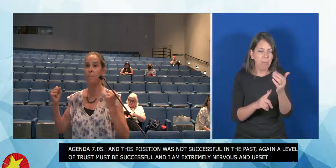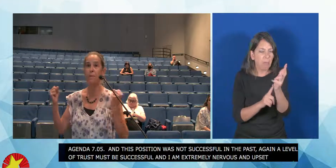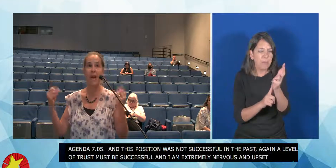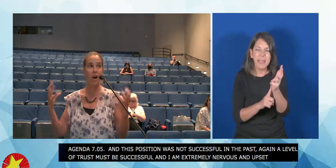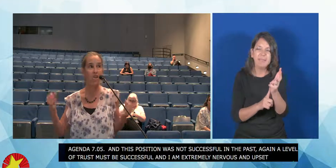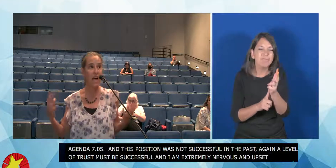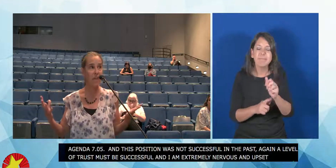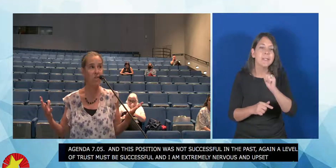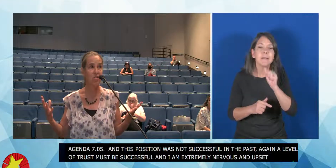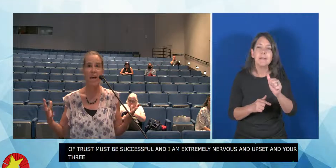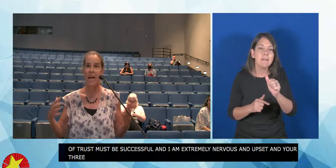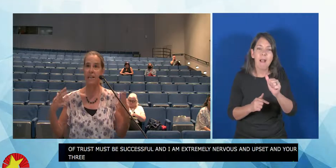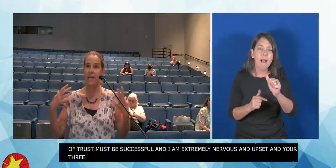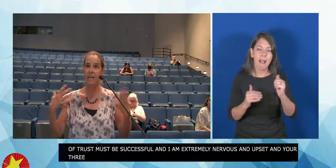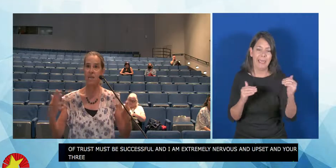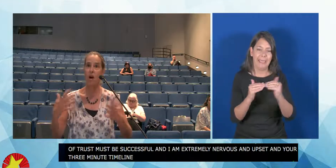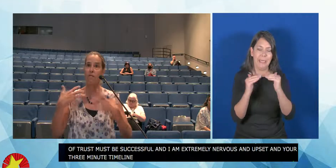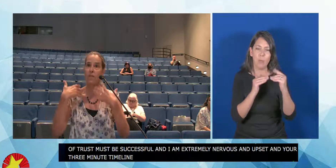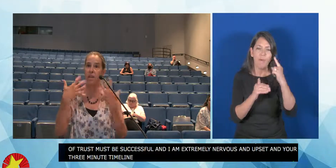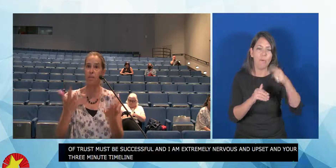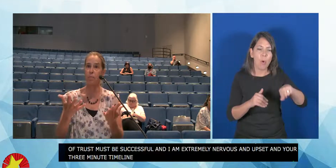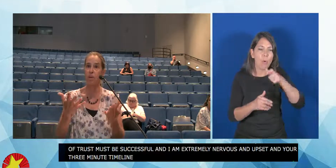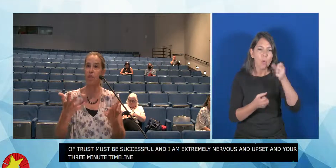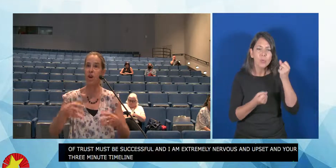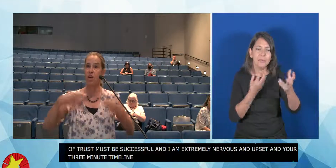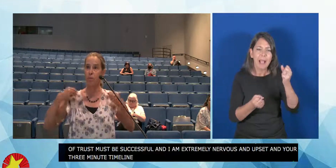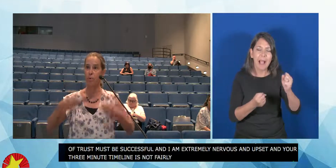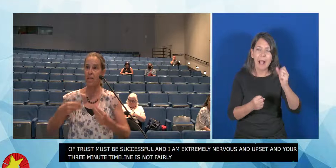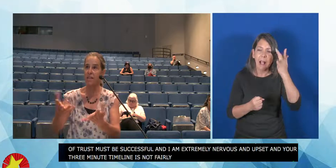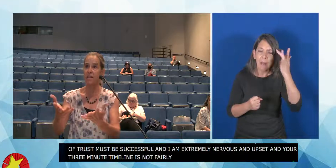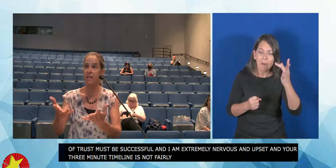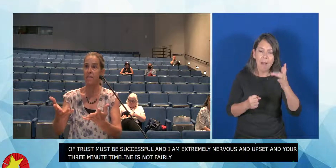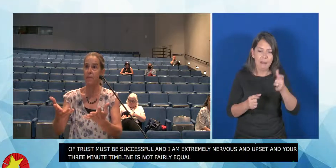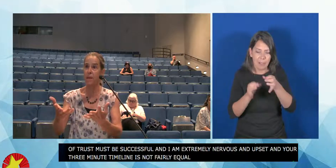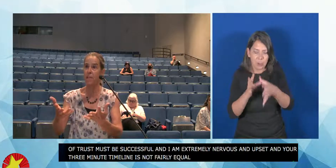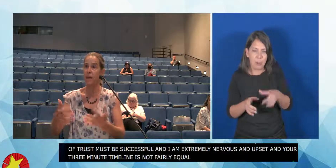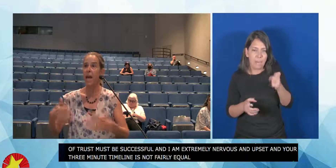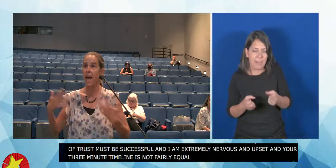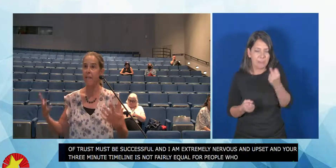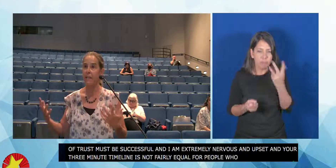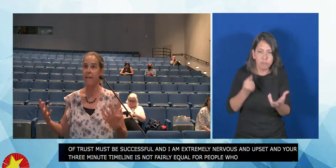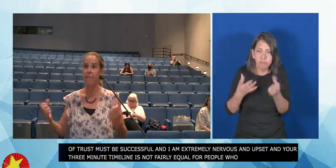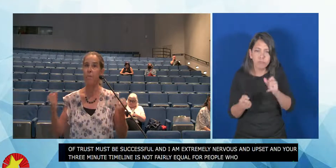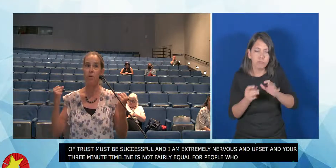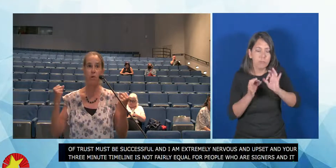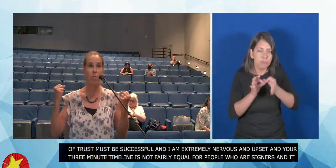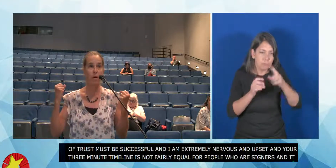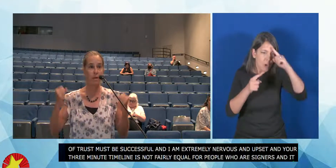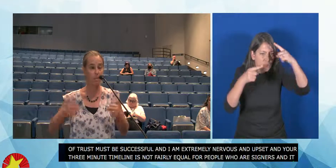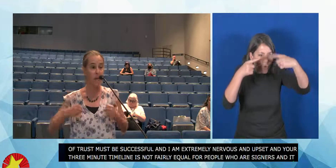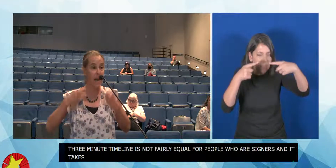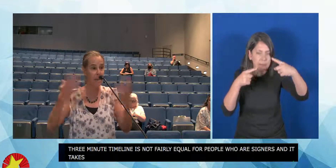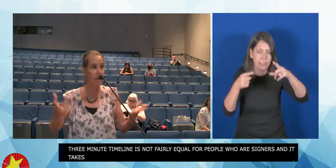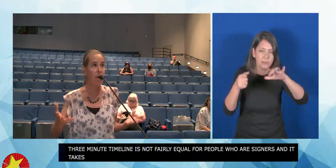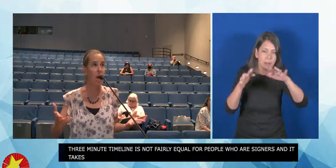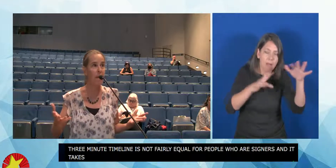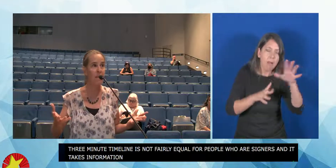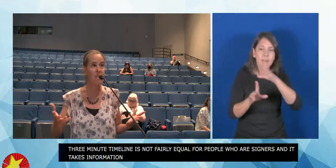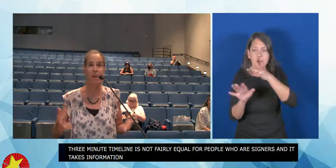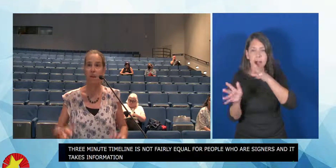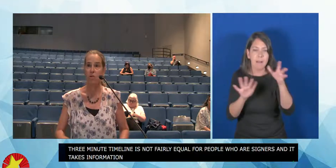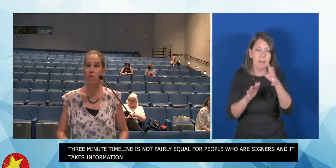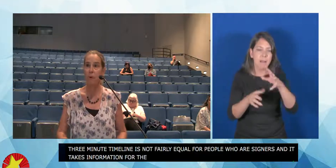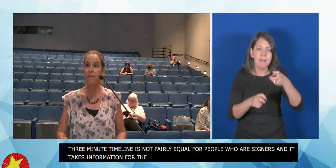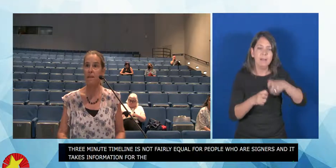for people that are signers. It takes longer for the interpreters to process information and the deaf people to relay their